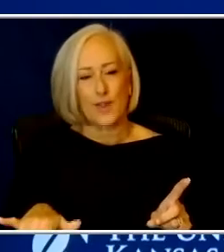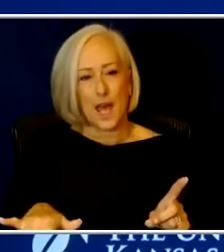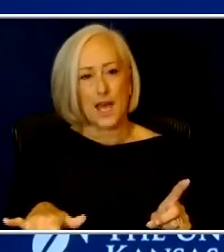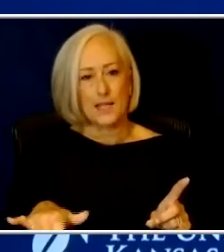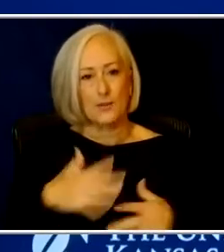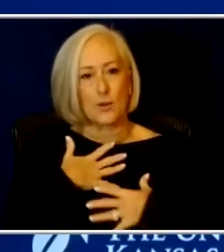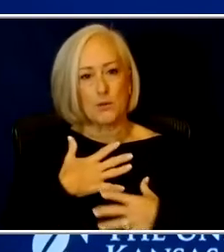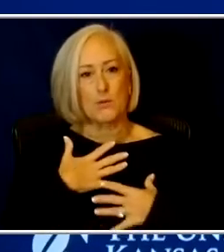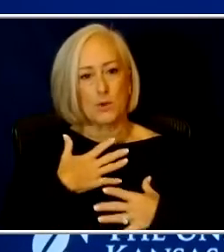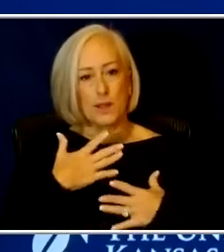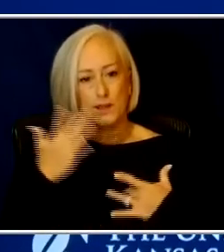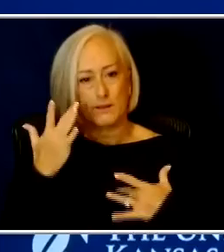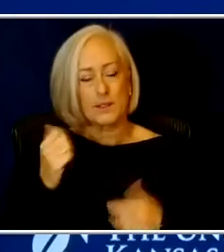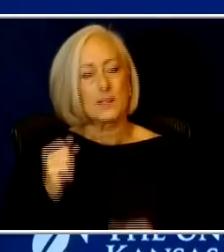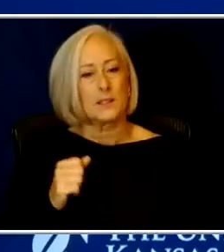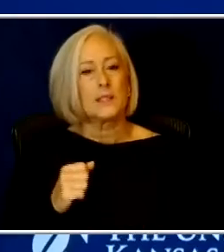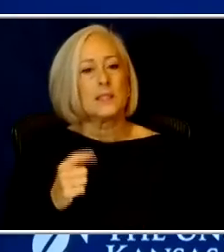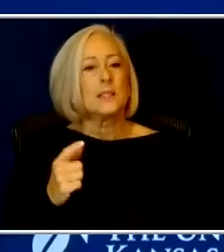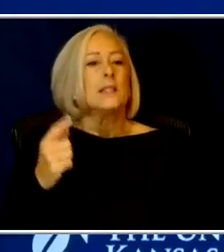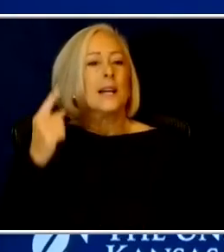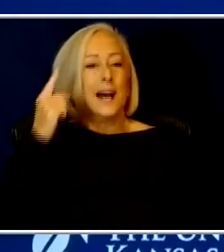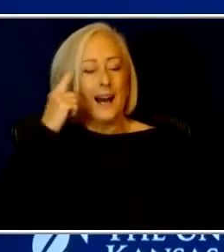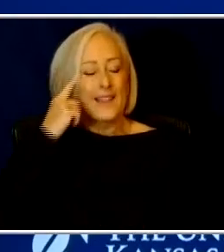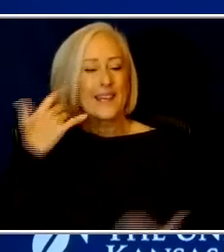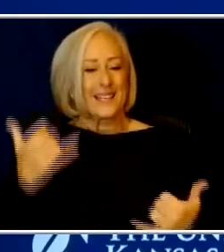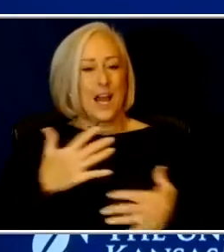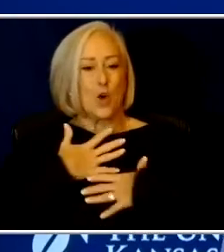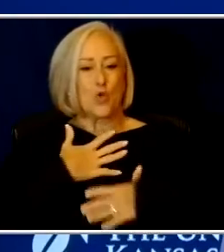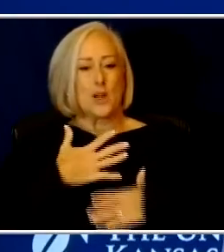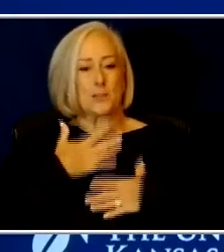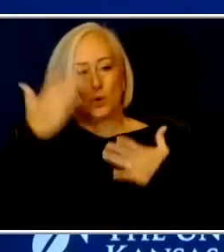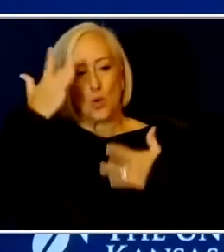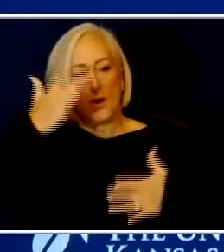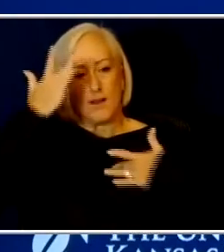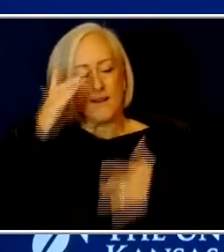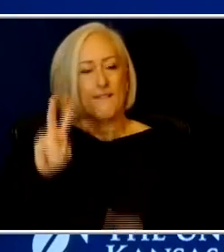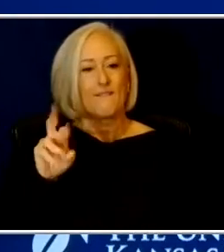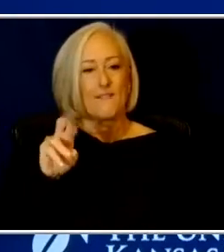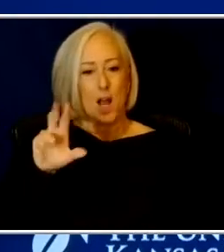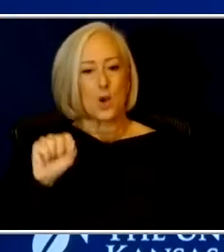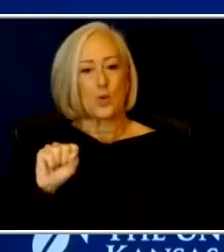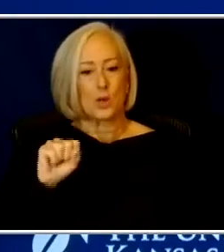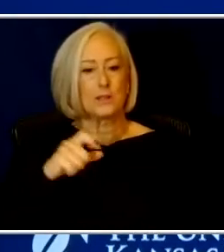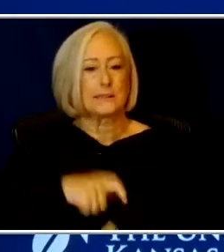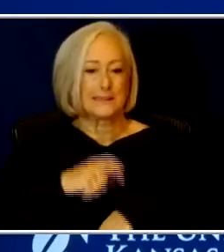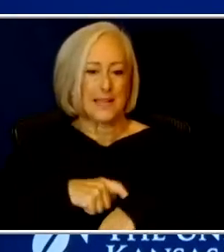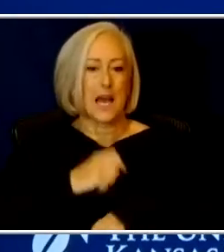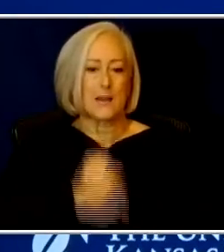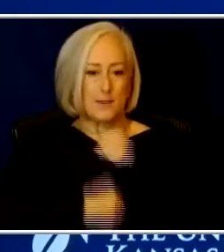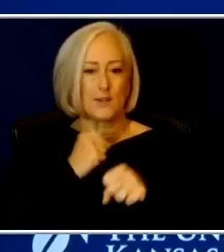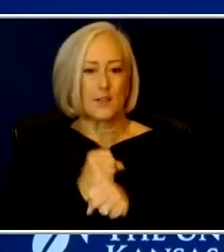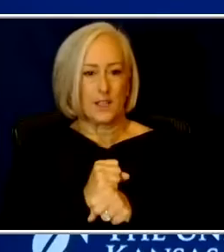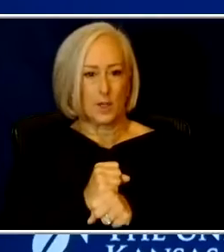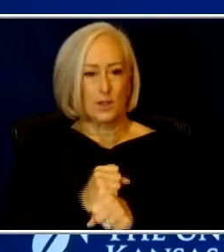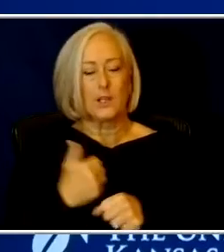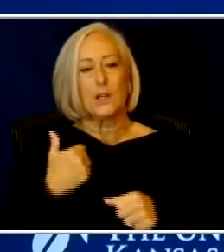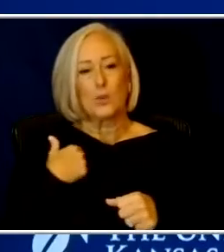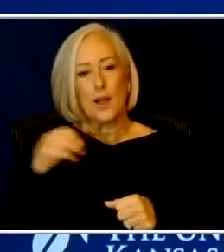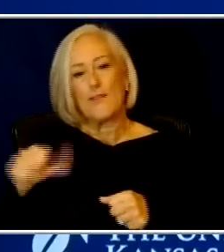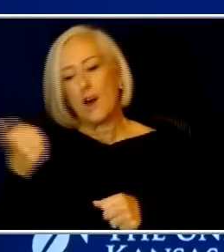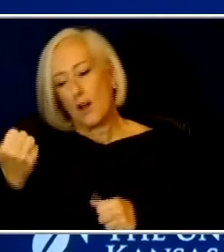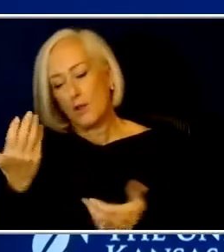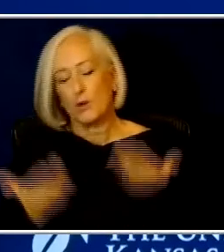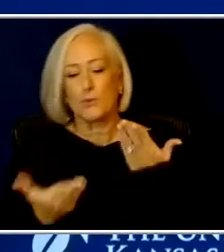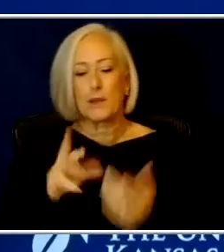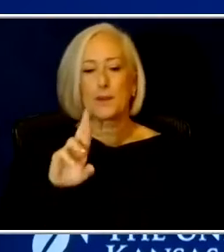we are in this respiratory viral season now. There are other respiratory viruses. My initial thought, just as you said, would have been the rhinovirus, which is one of the